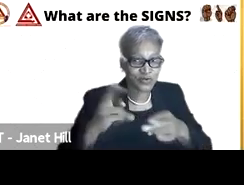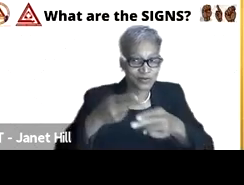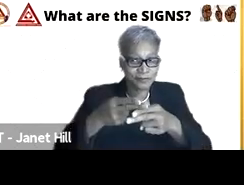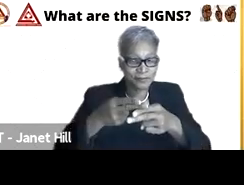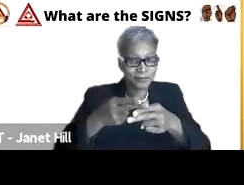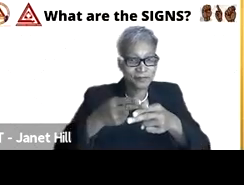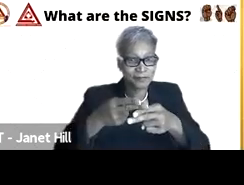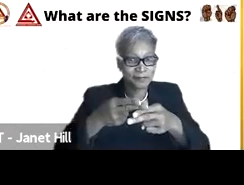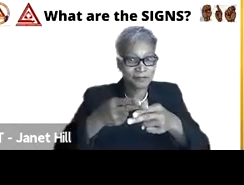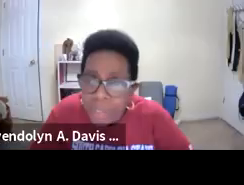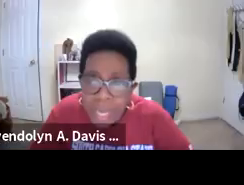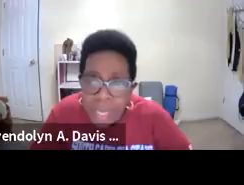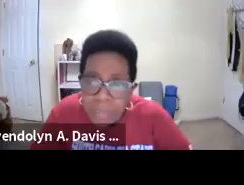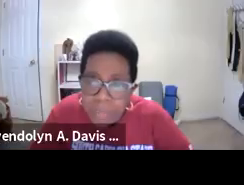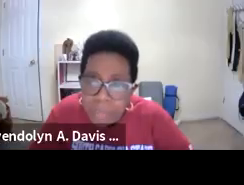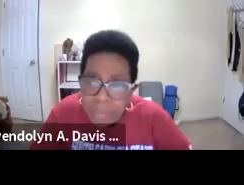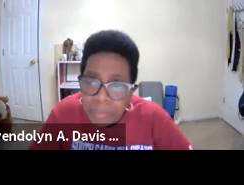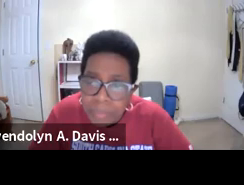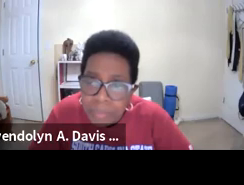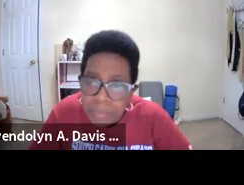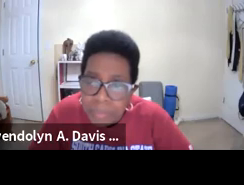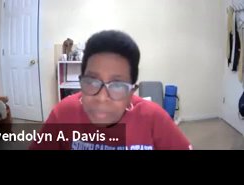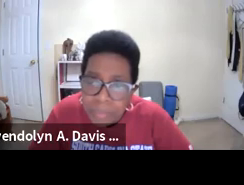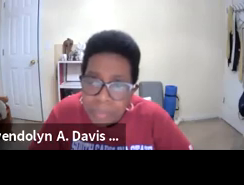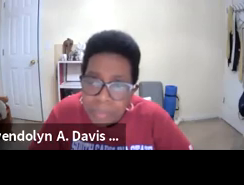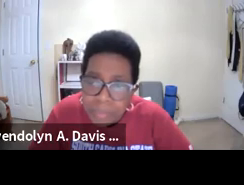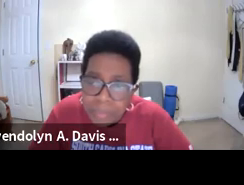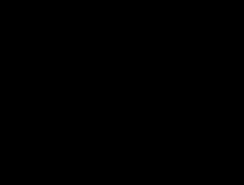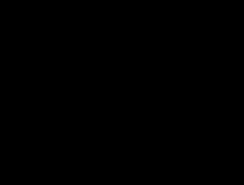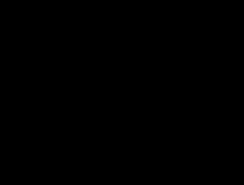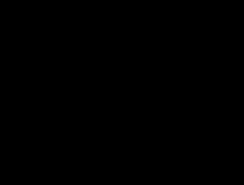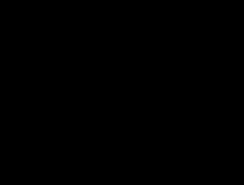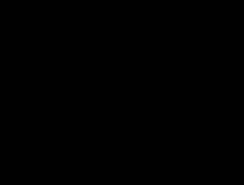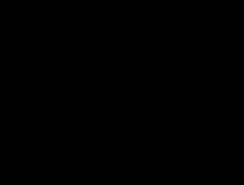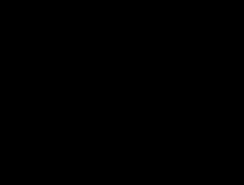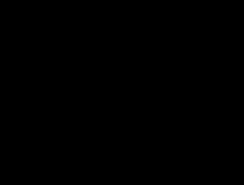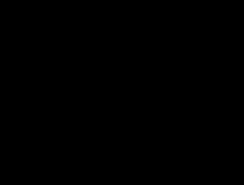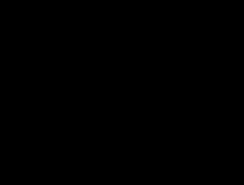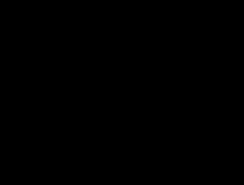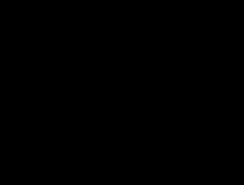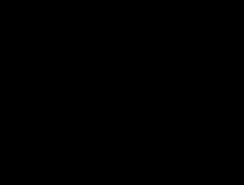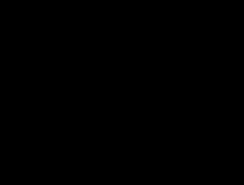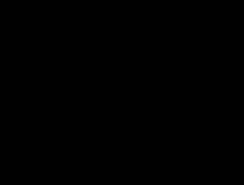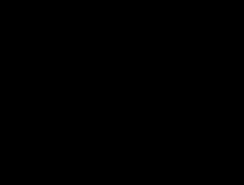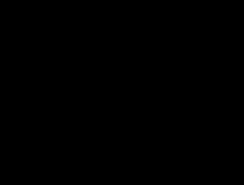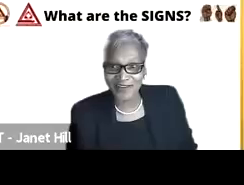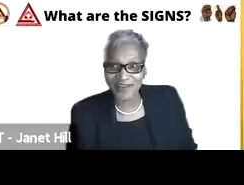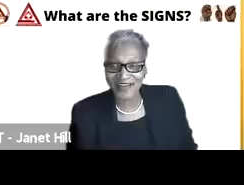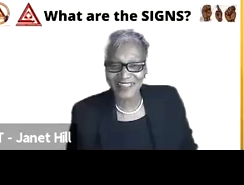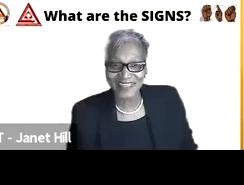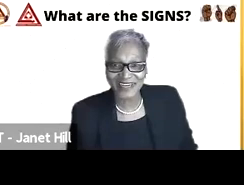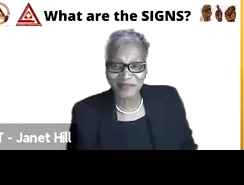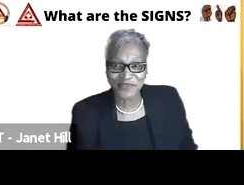bonus. Your name. Your name. All right. Well, I think I can move